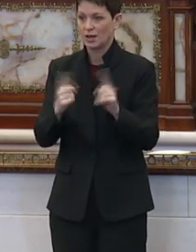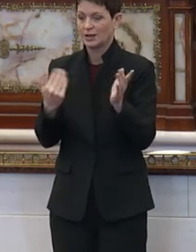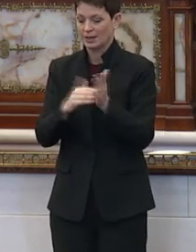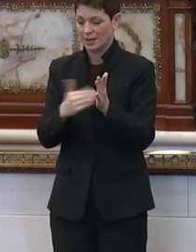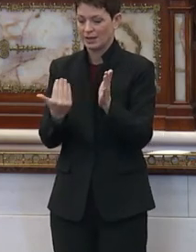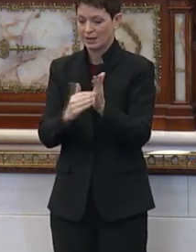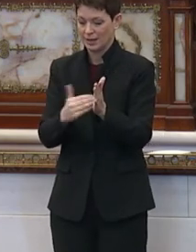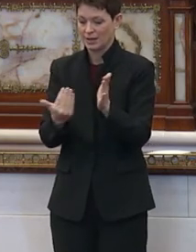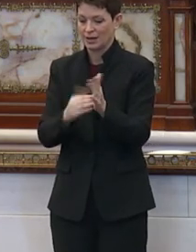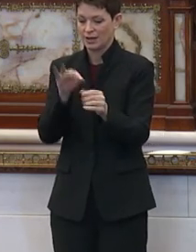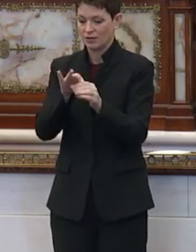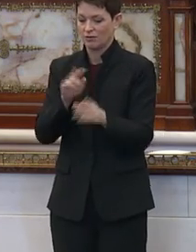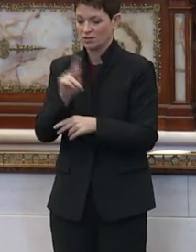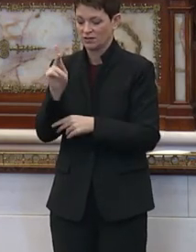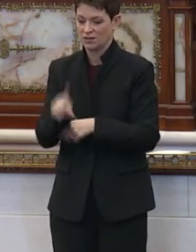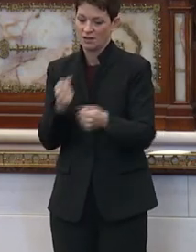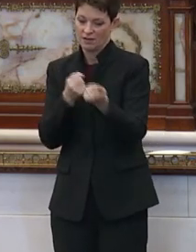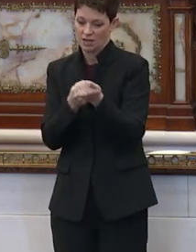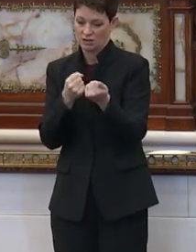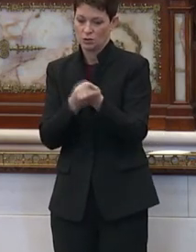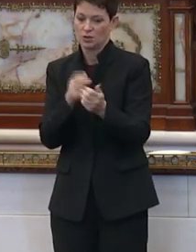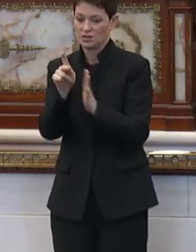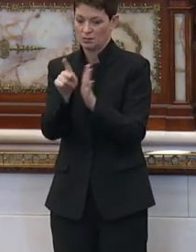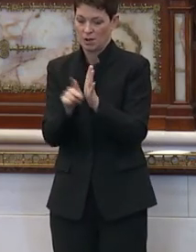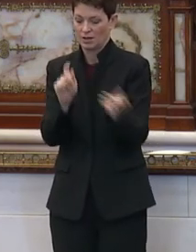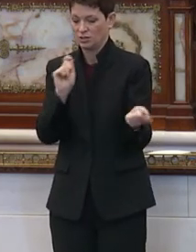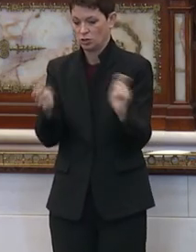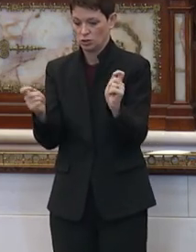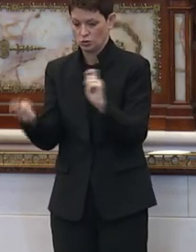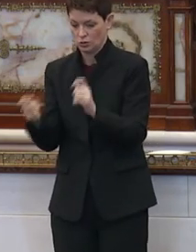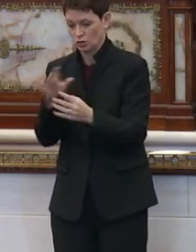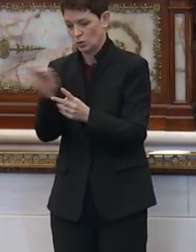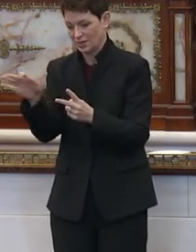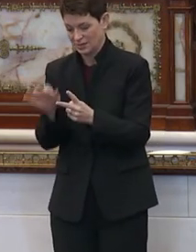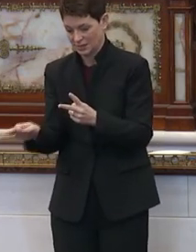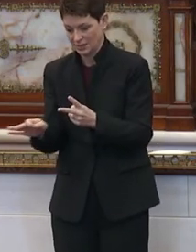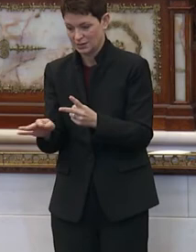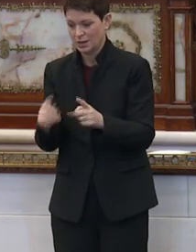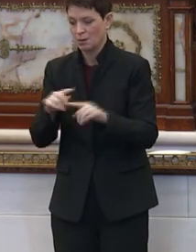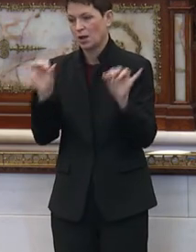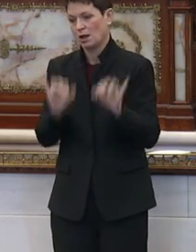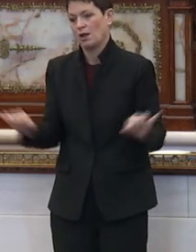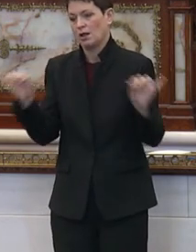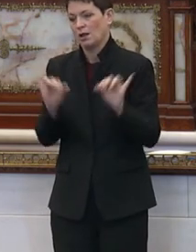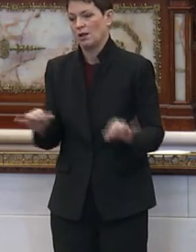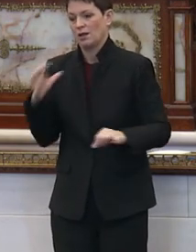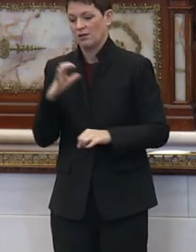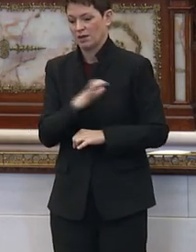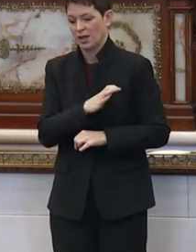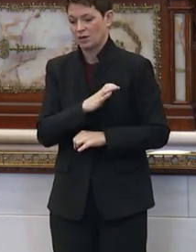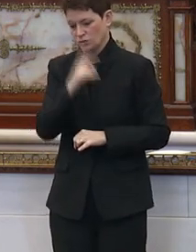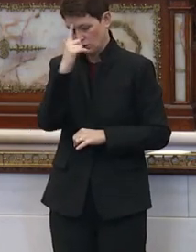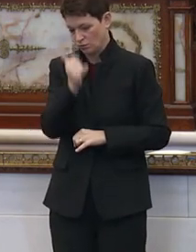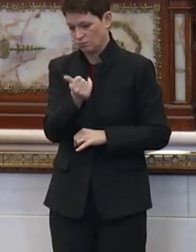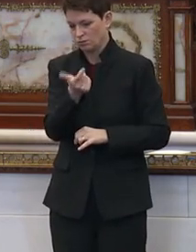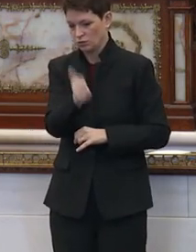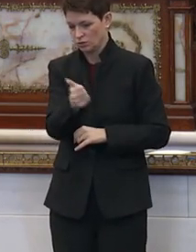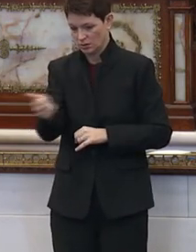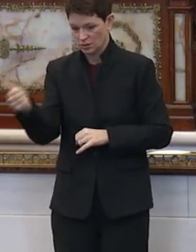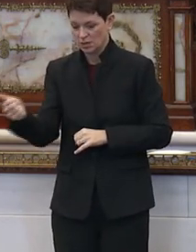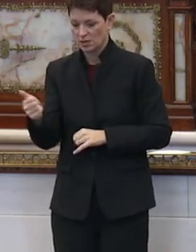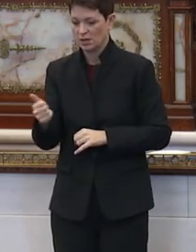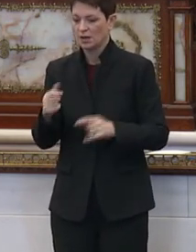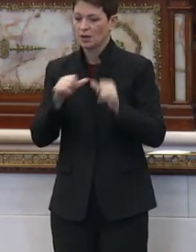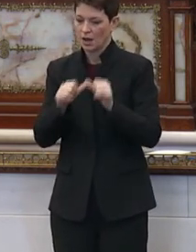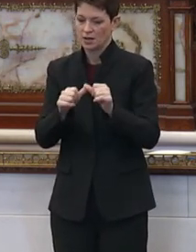again, the voters of Philadelphia have endorsed these policy choices. But the existing norm of councilmanic prerogative constantly